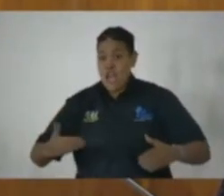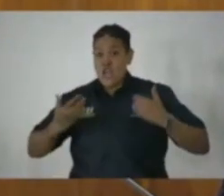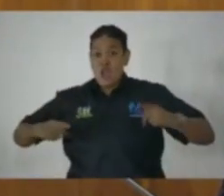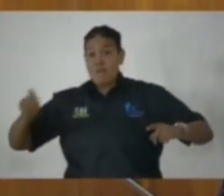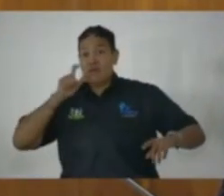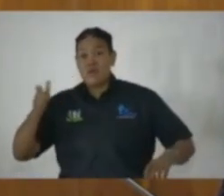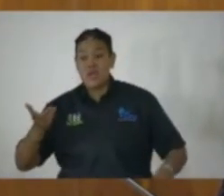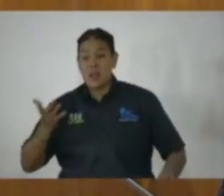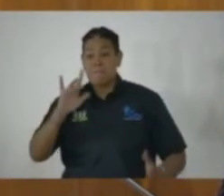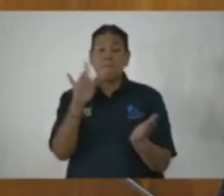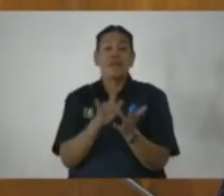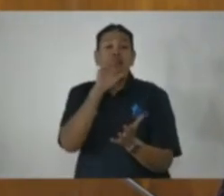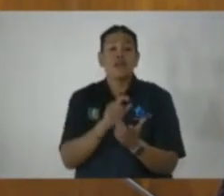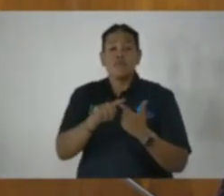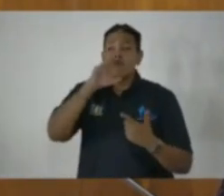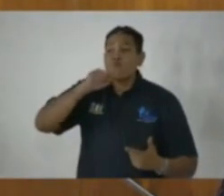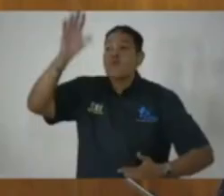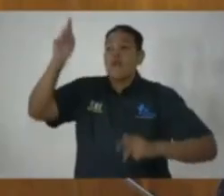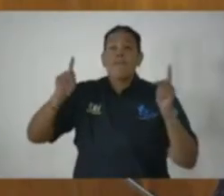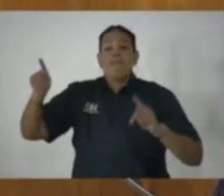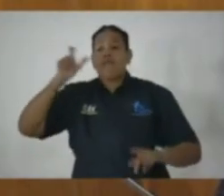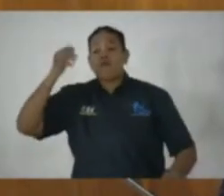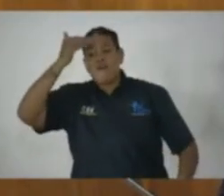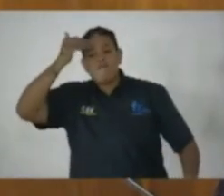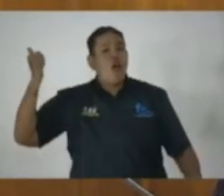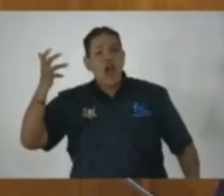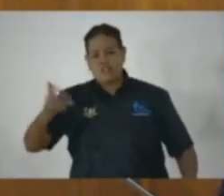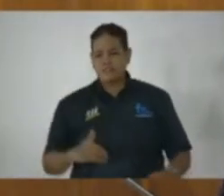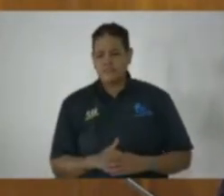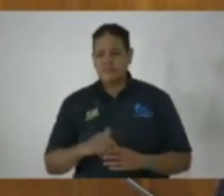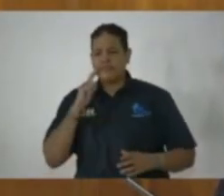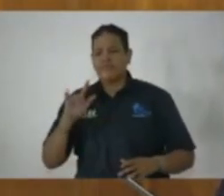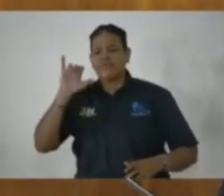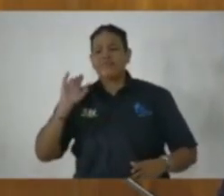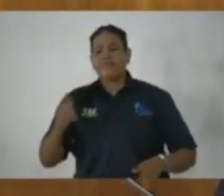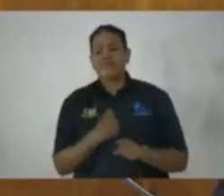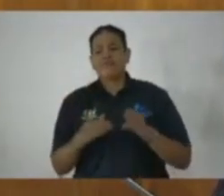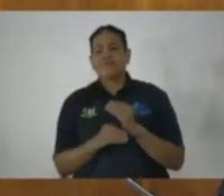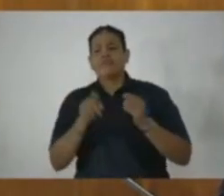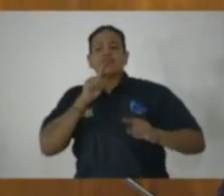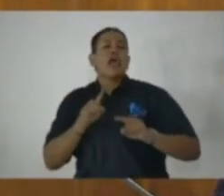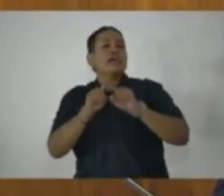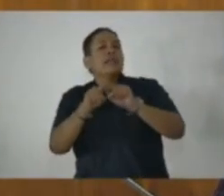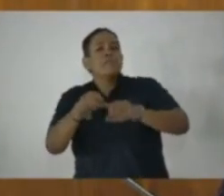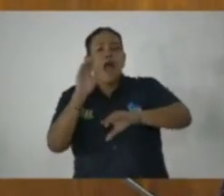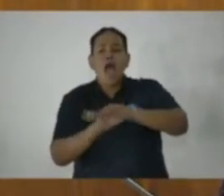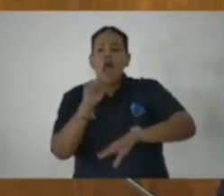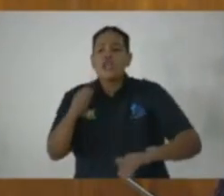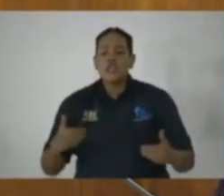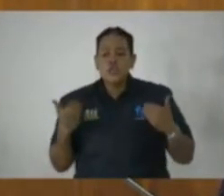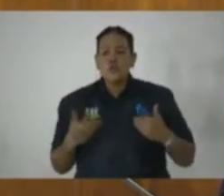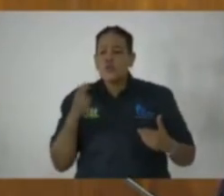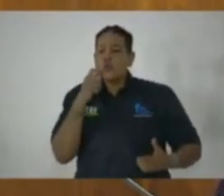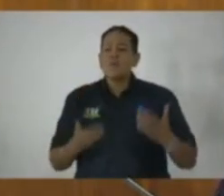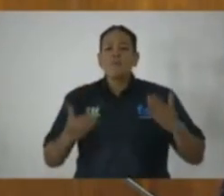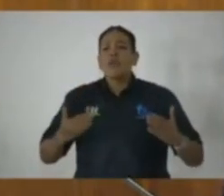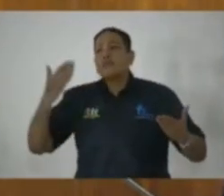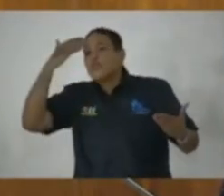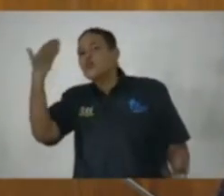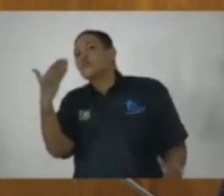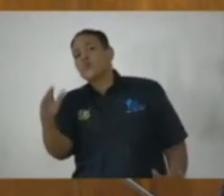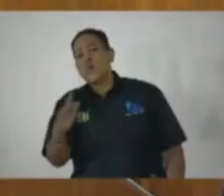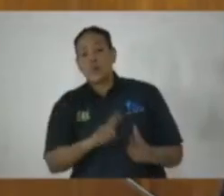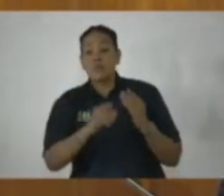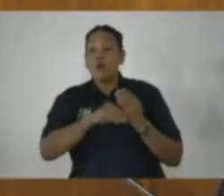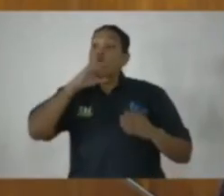of middle-aged and older people who have forgotten. The JLP is dependent on the youth who might not have known and